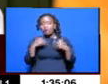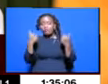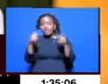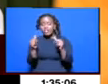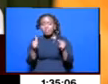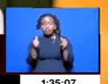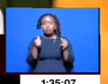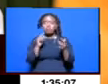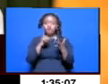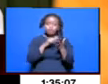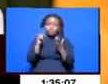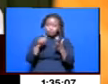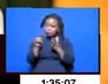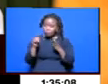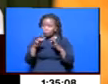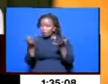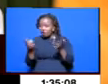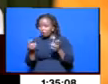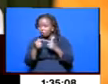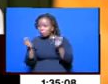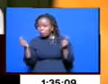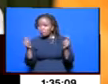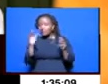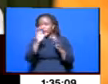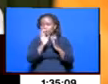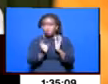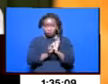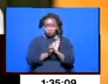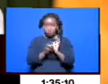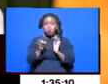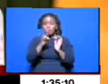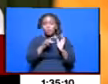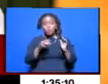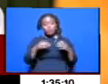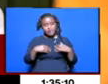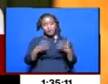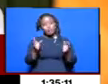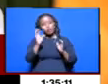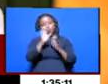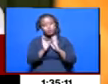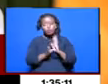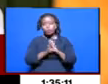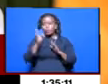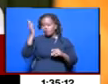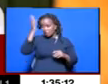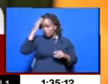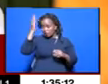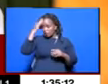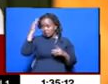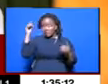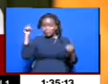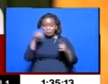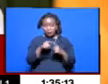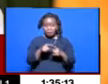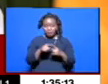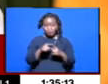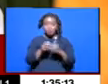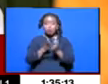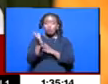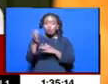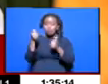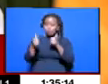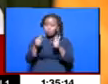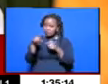violative of the Constitution, there are constitutionally recognized pathways through which such